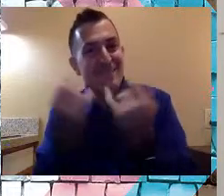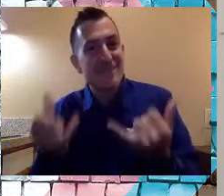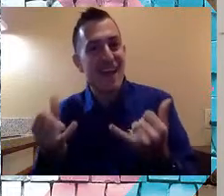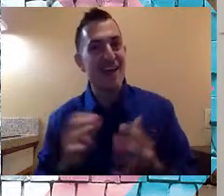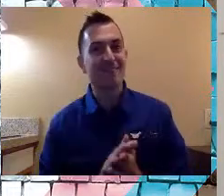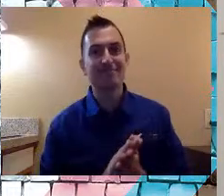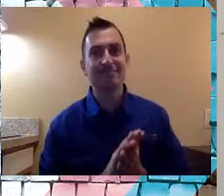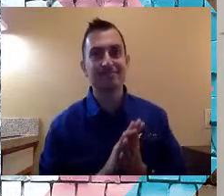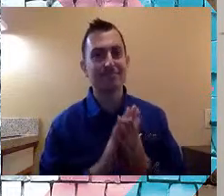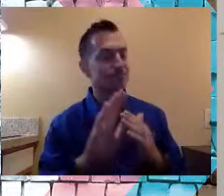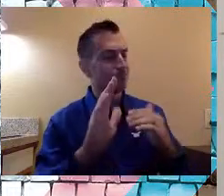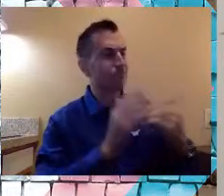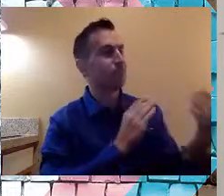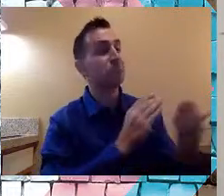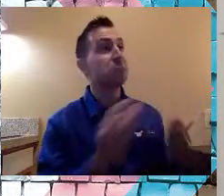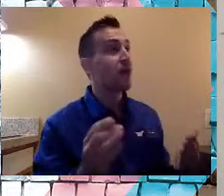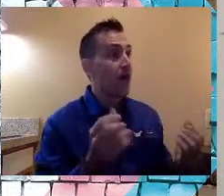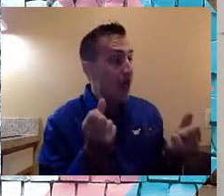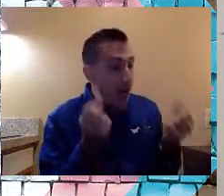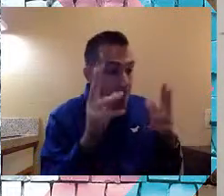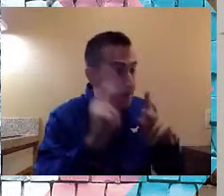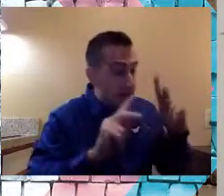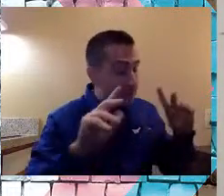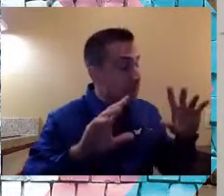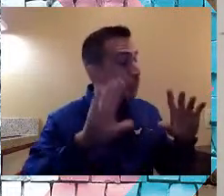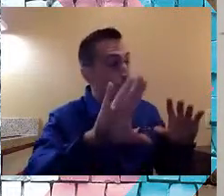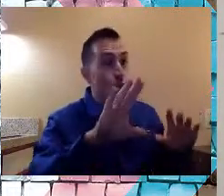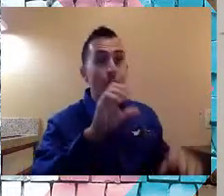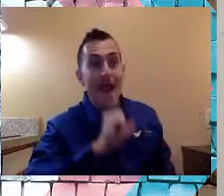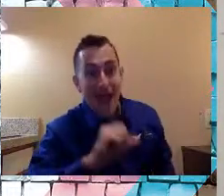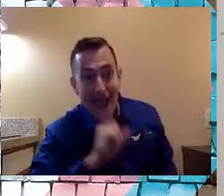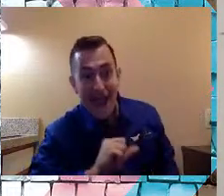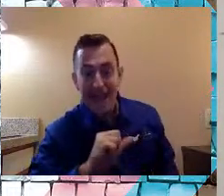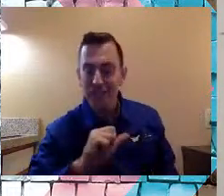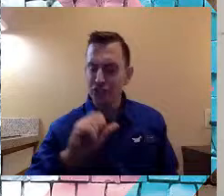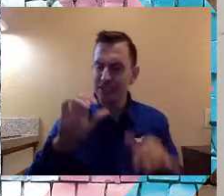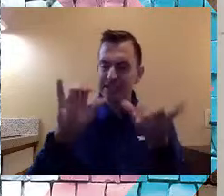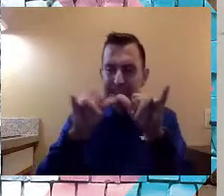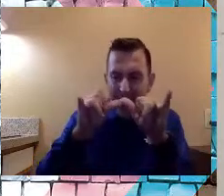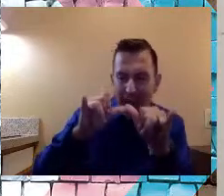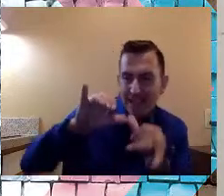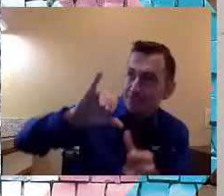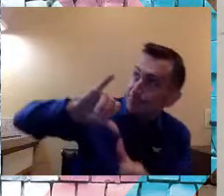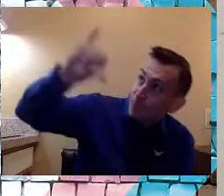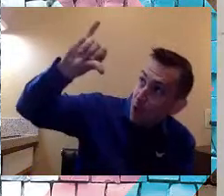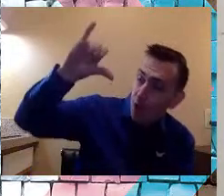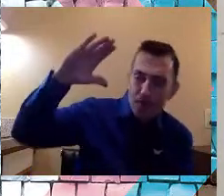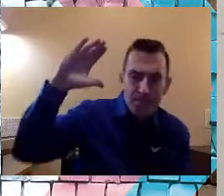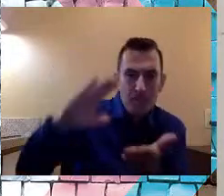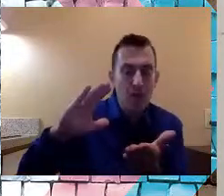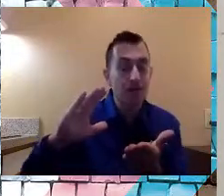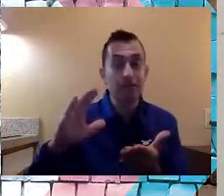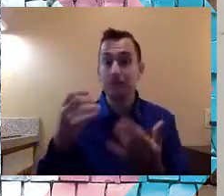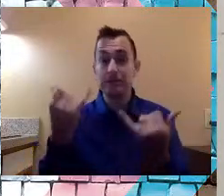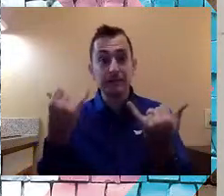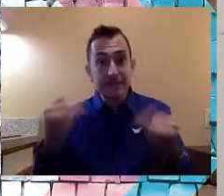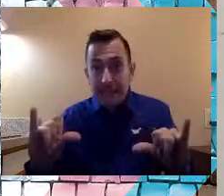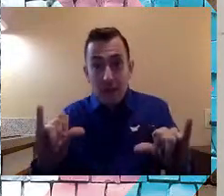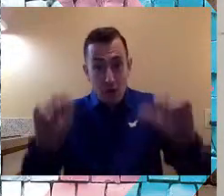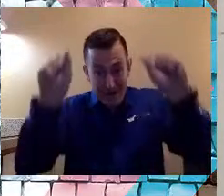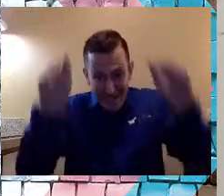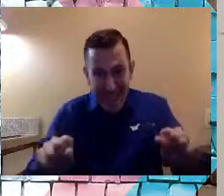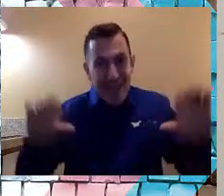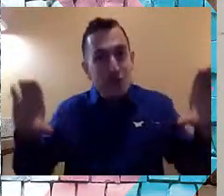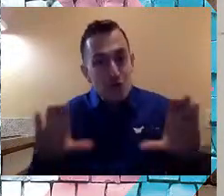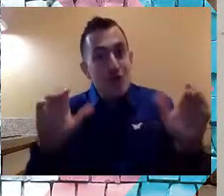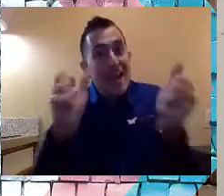No matter your volume, your age, or your size, you have the power to be a surprise.